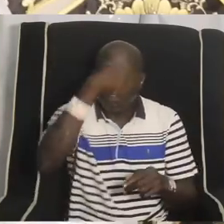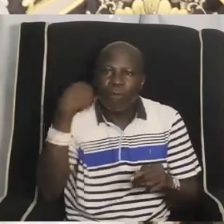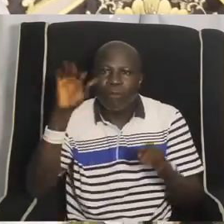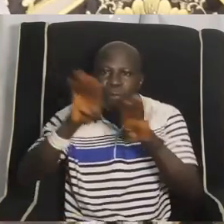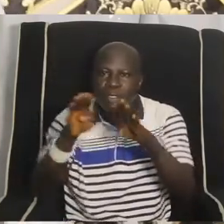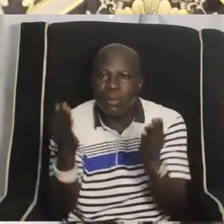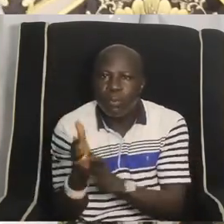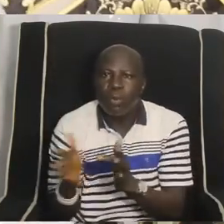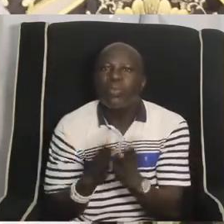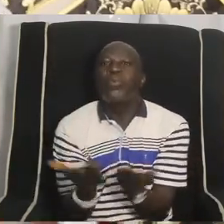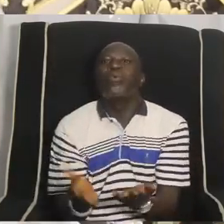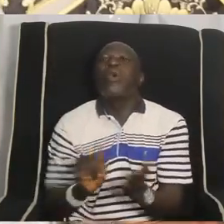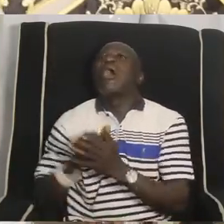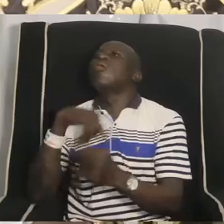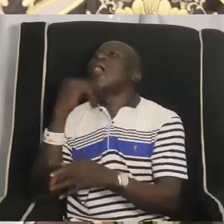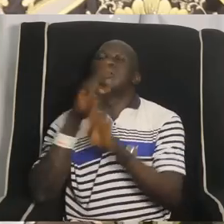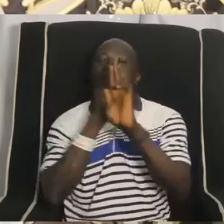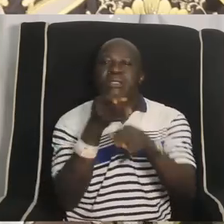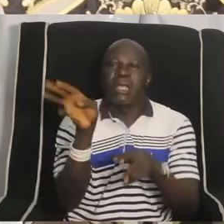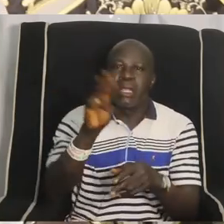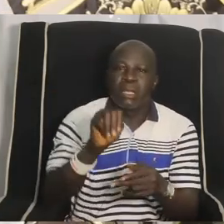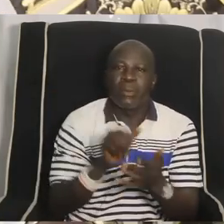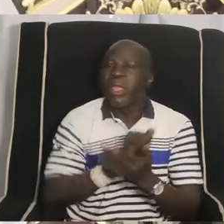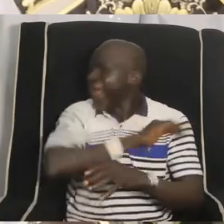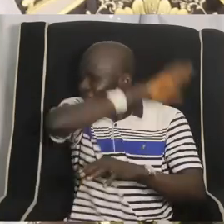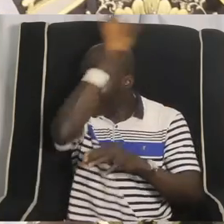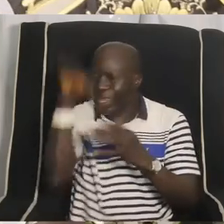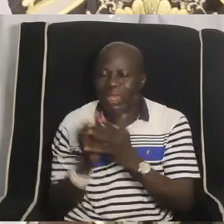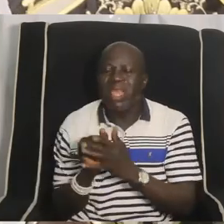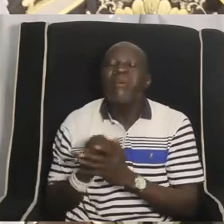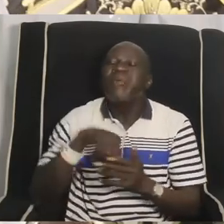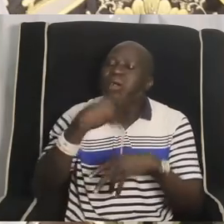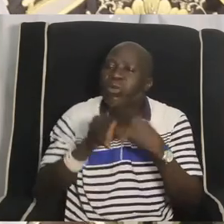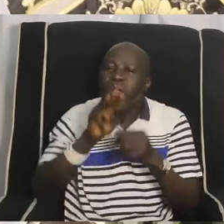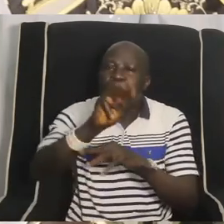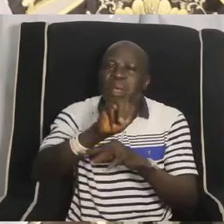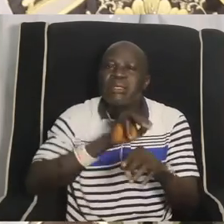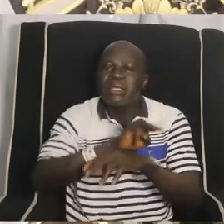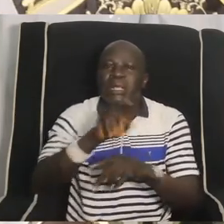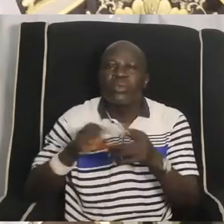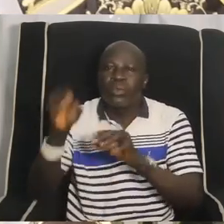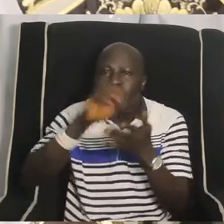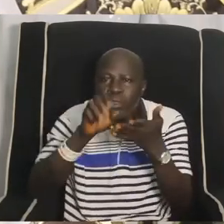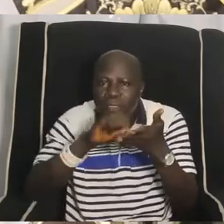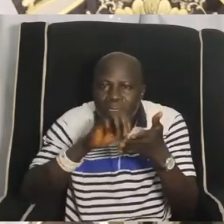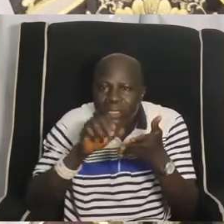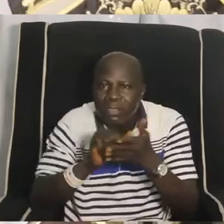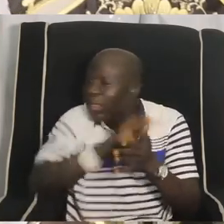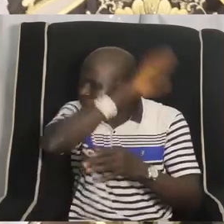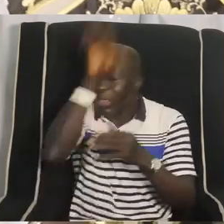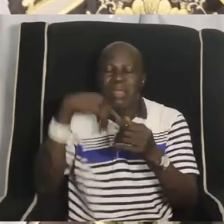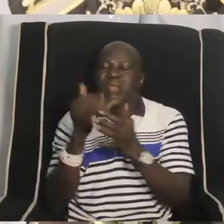lo ba e soro don't answer them e le lo messenger lo ma chat here I can't go to messenger to chat me le ma so ran